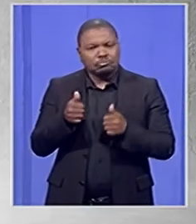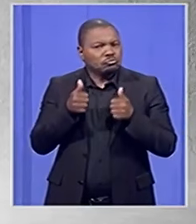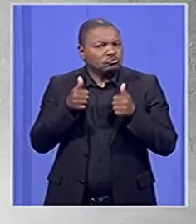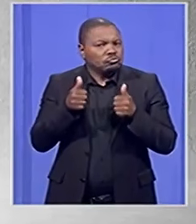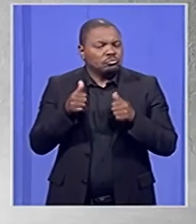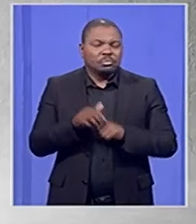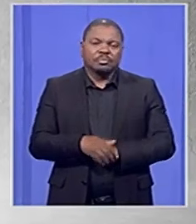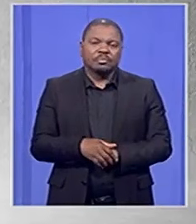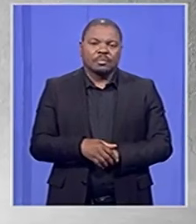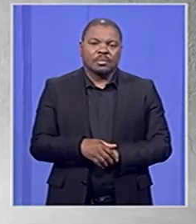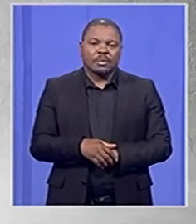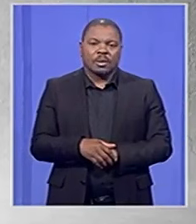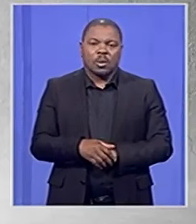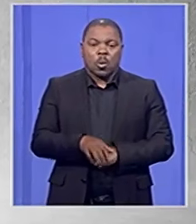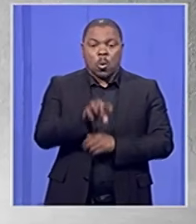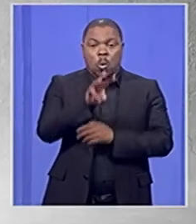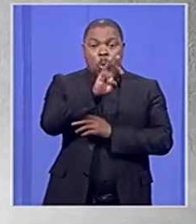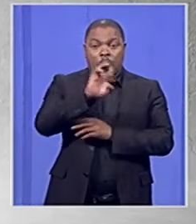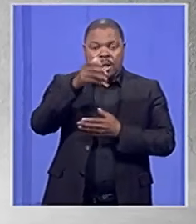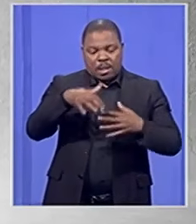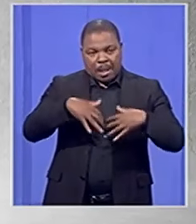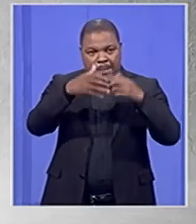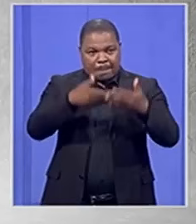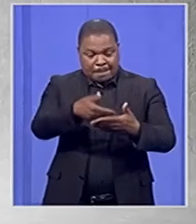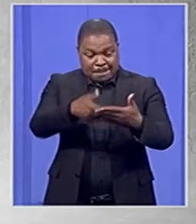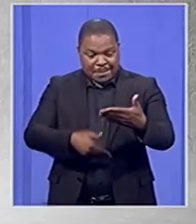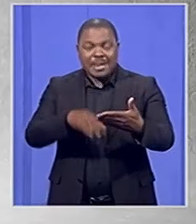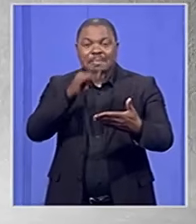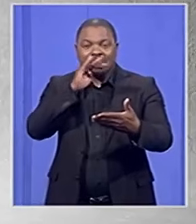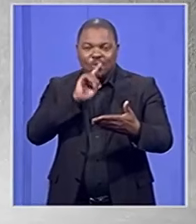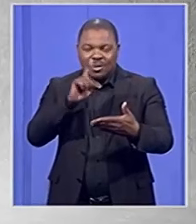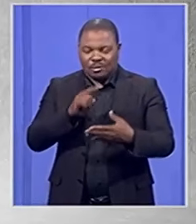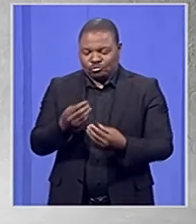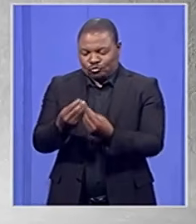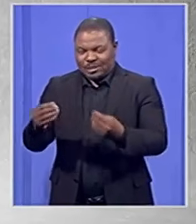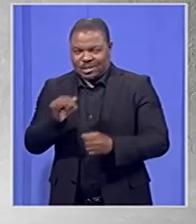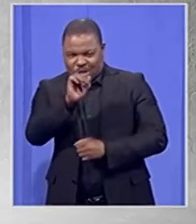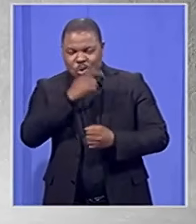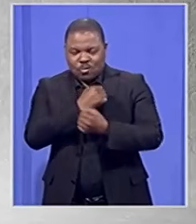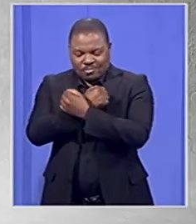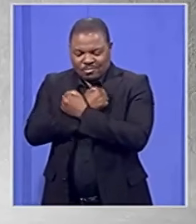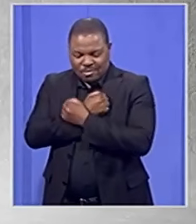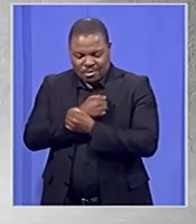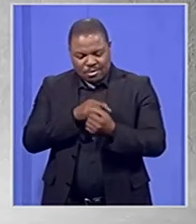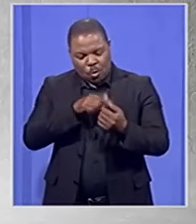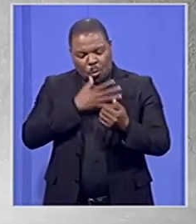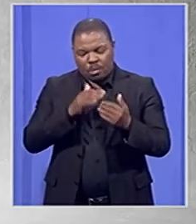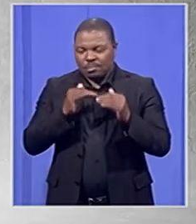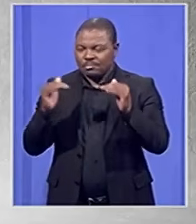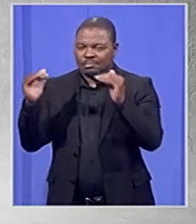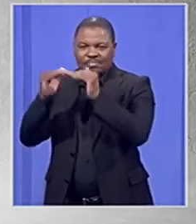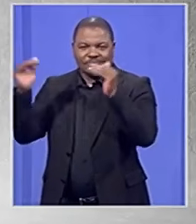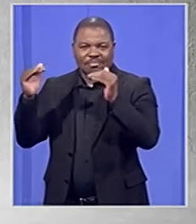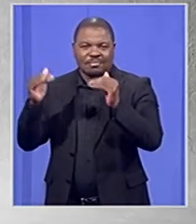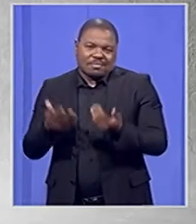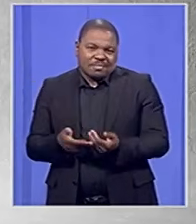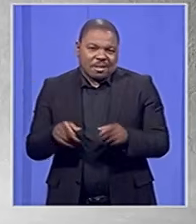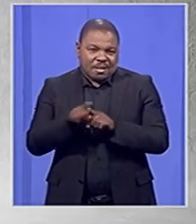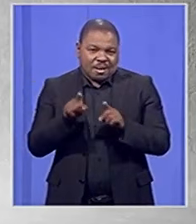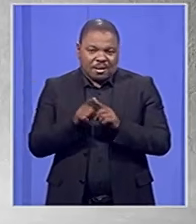etsang. Ho etsa will ke o bontsha hore o rata bana ba hao ka equality o batla ba sale ba phedisana